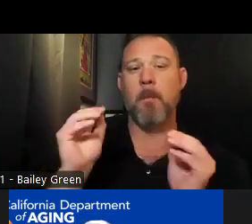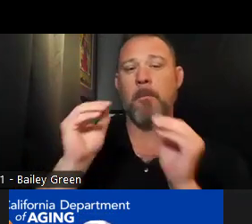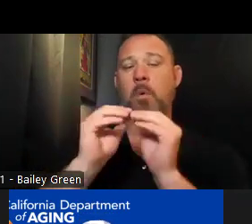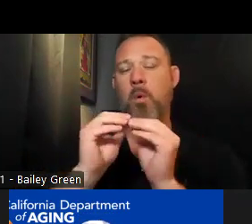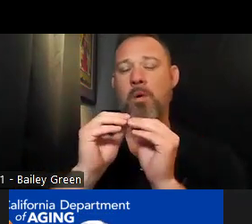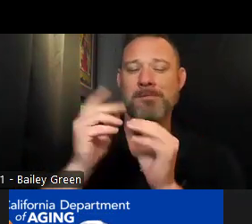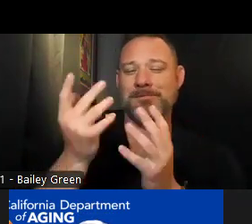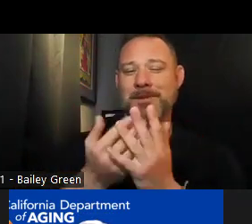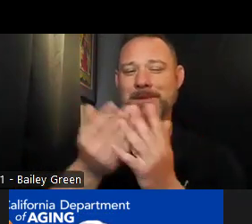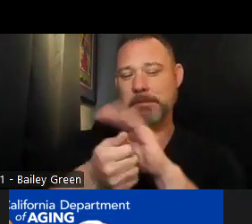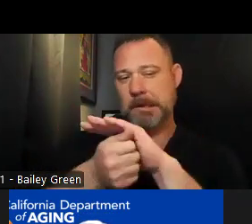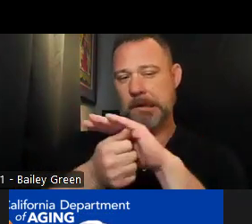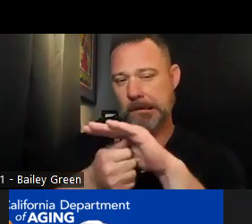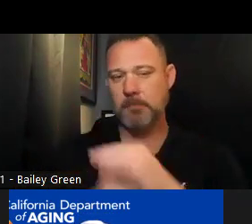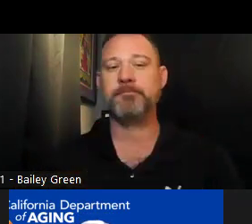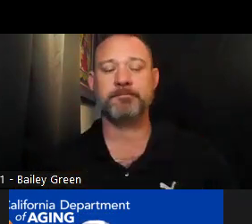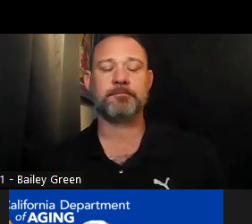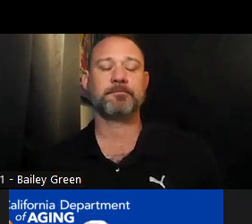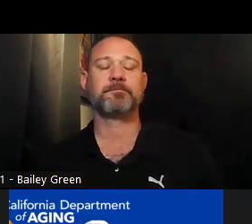hiding behind there.